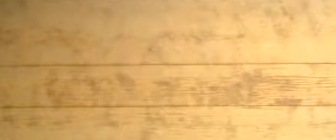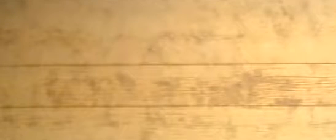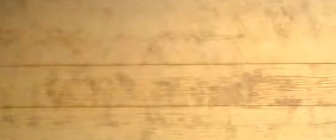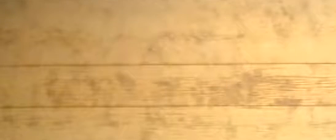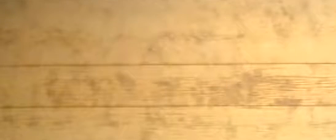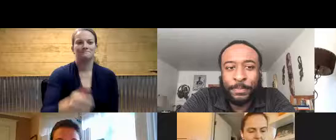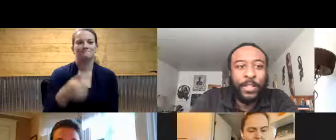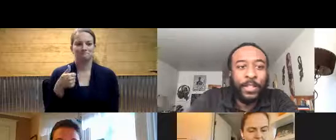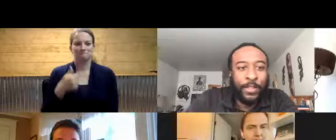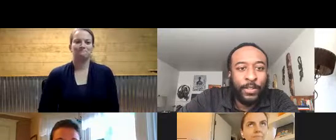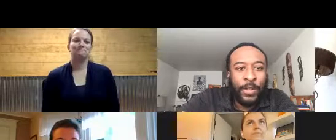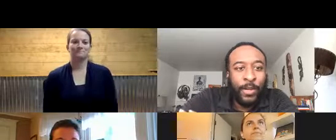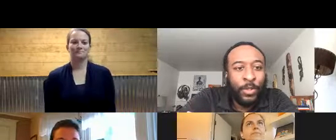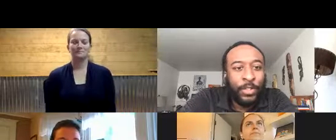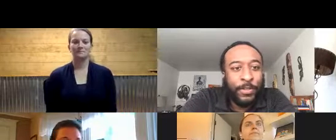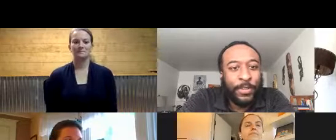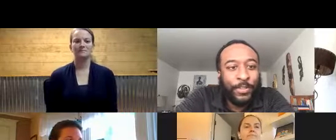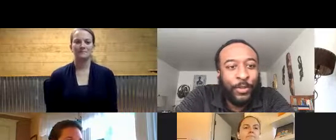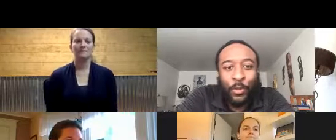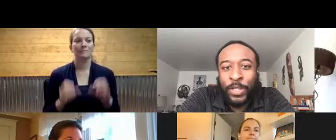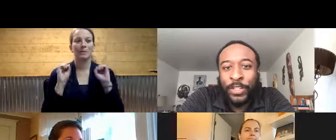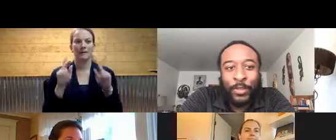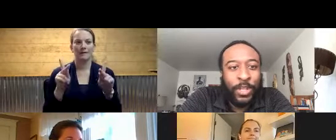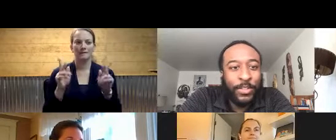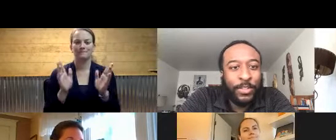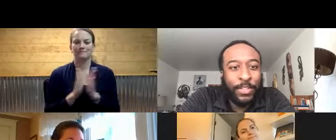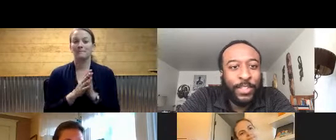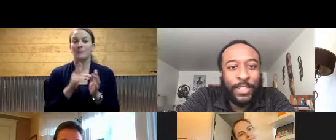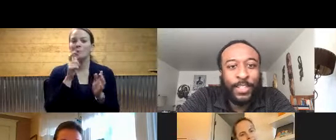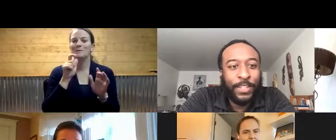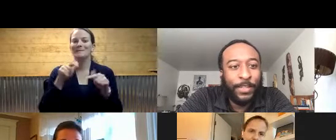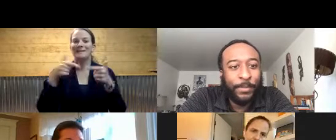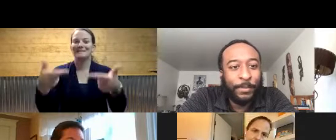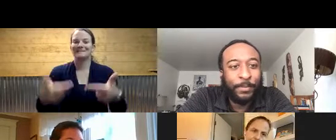All right. All right, we're good. So who would like to go next?